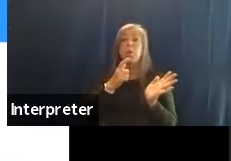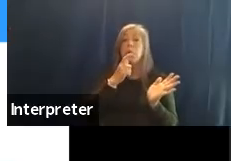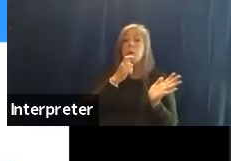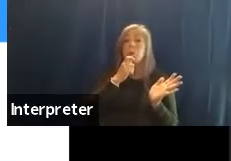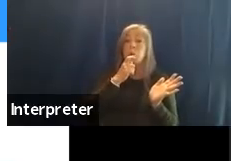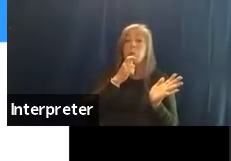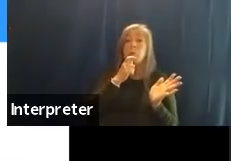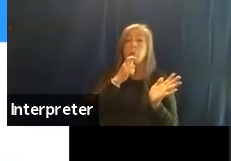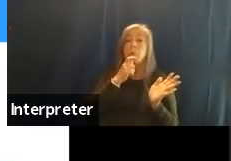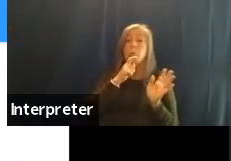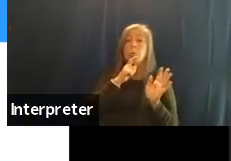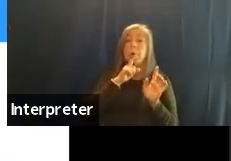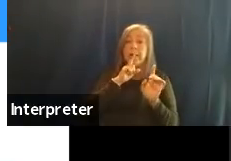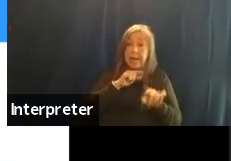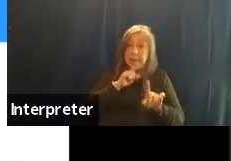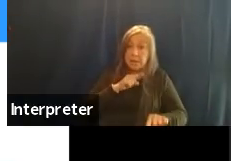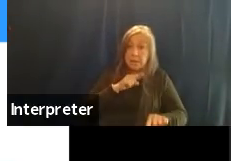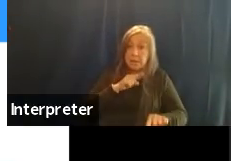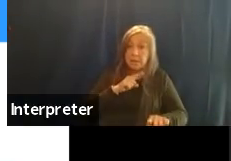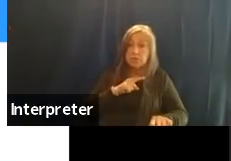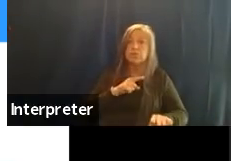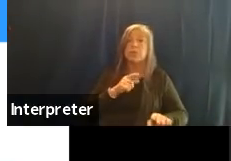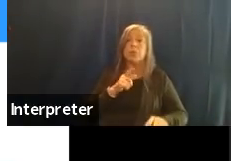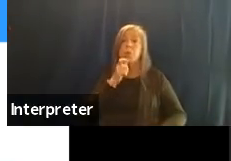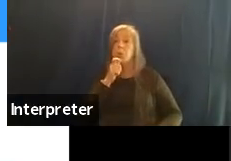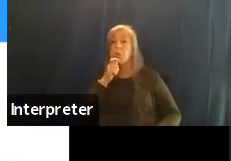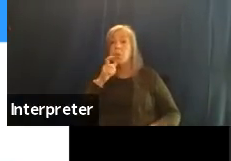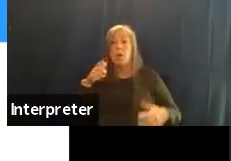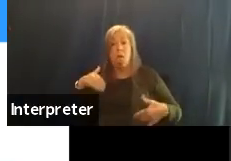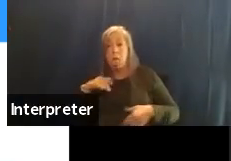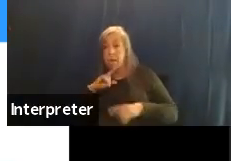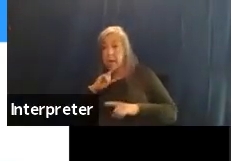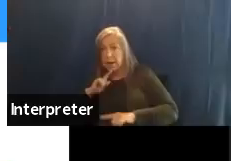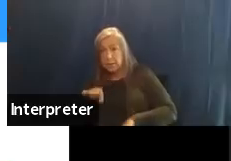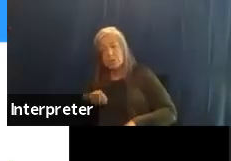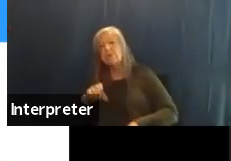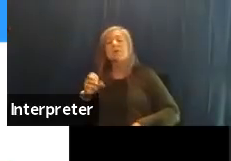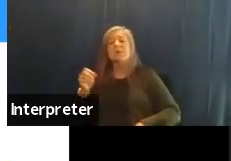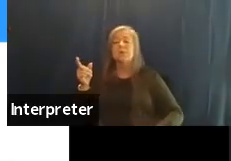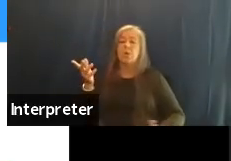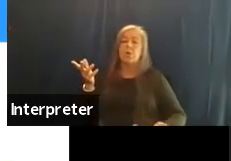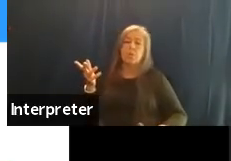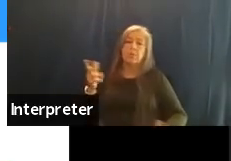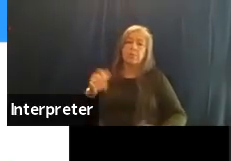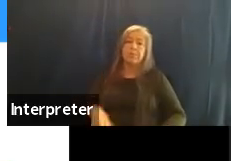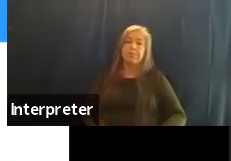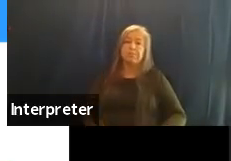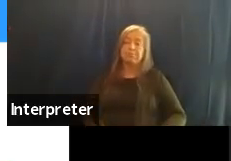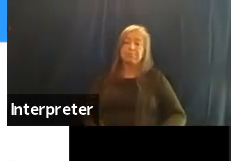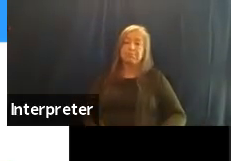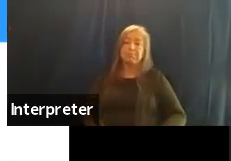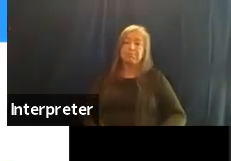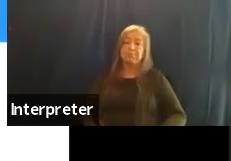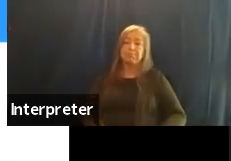to complete that every day before you arrive. And then there's an email address to send questions to